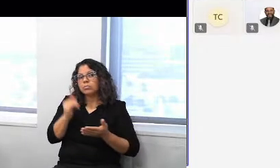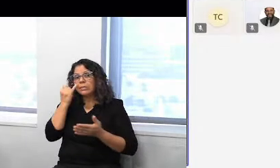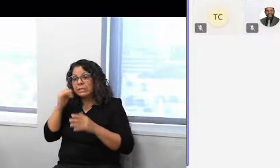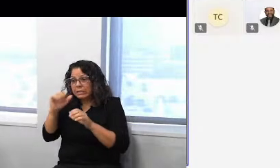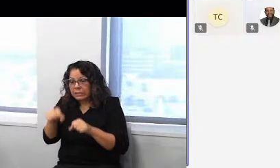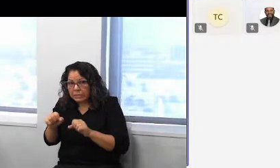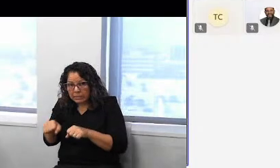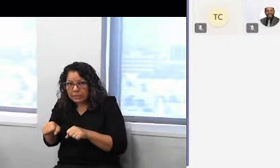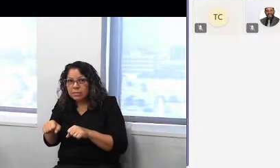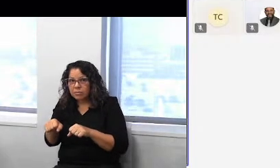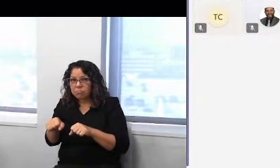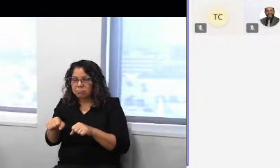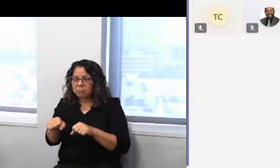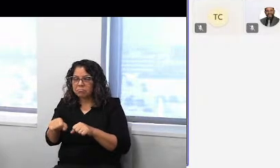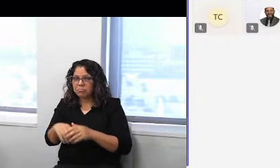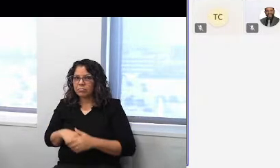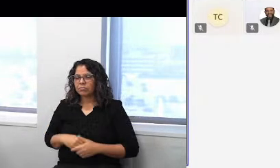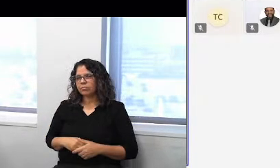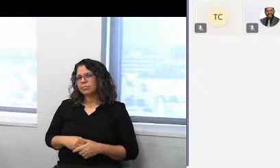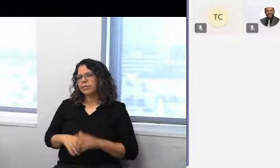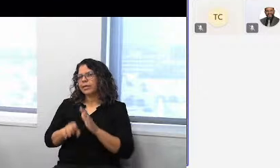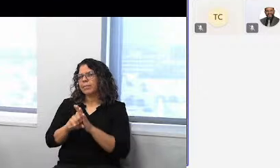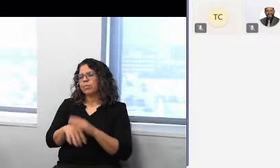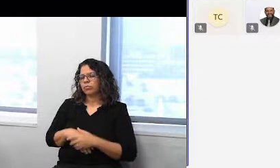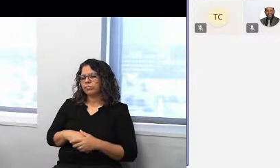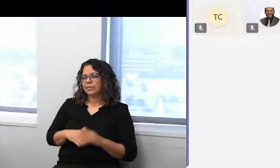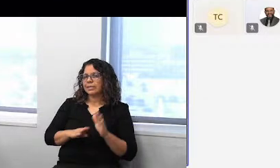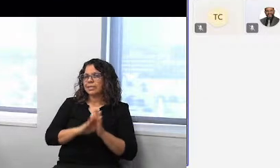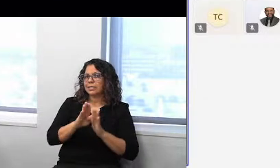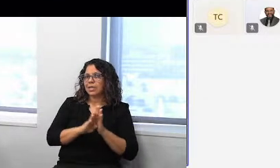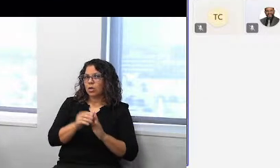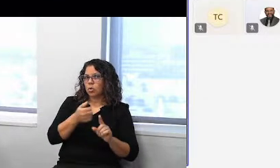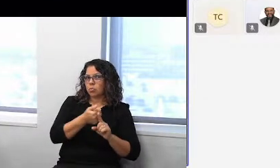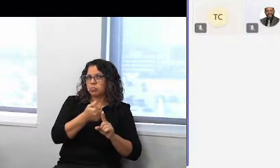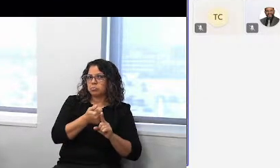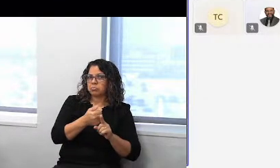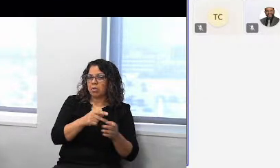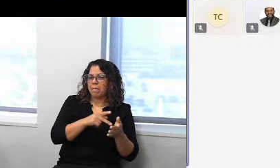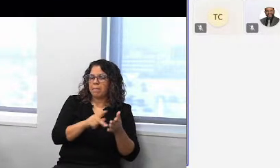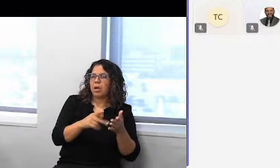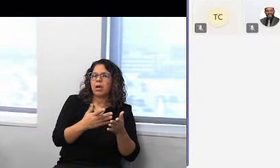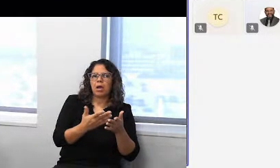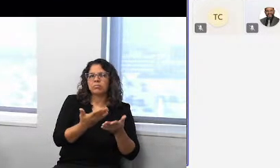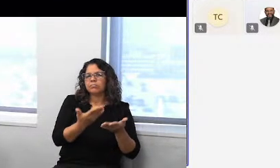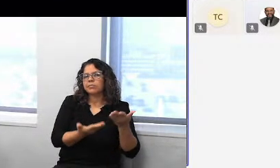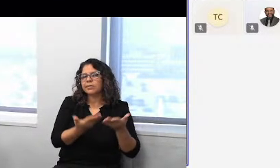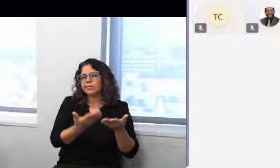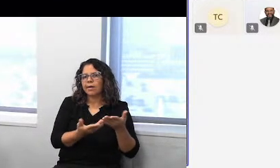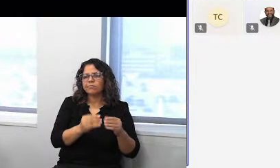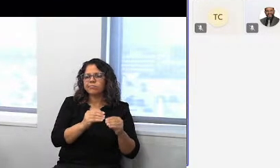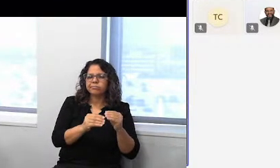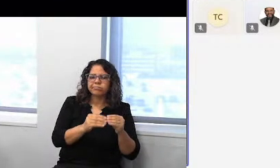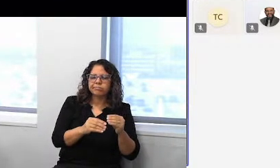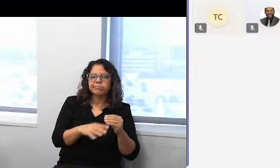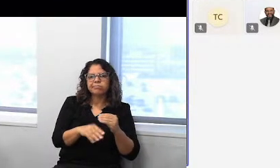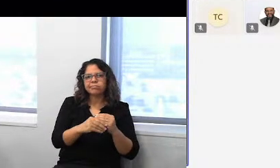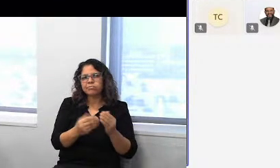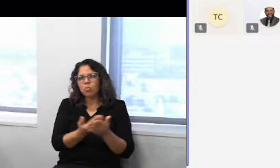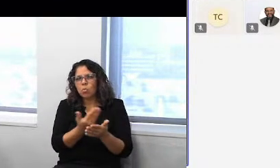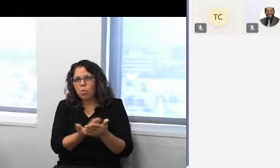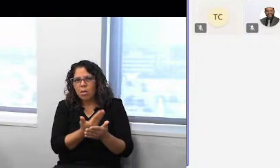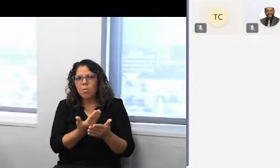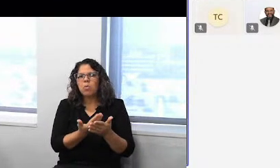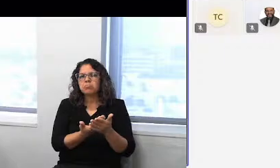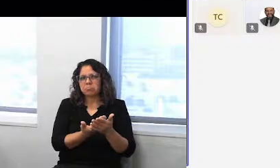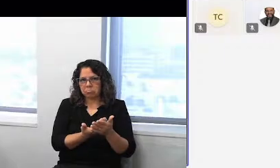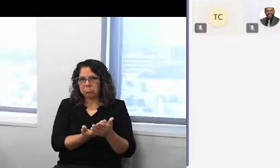developer pays for the upgrades, and then of course is going to reflect that cost in its sales price